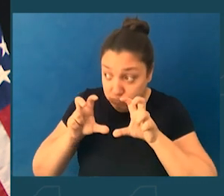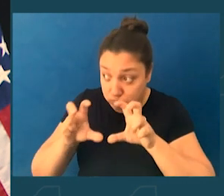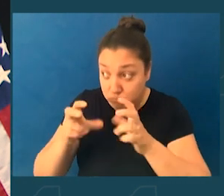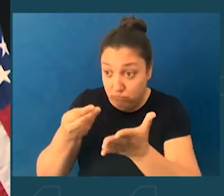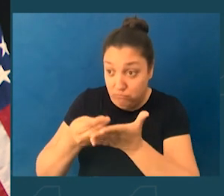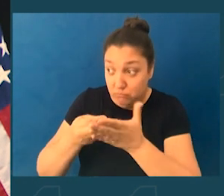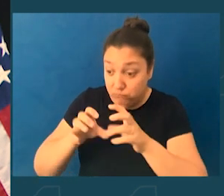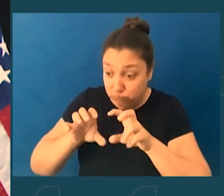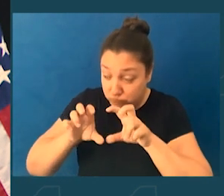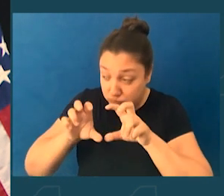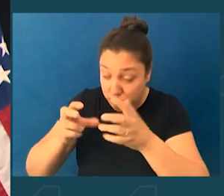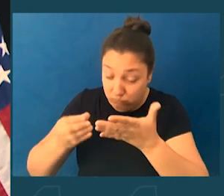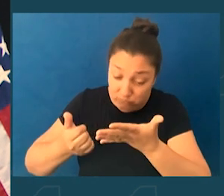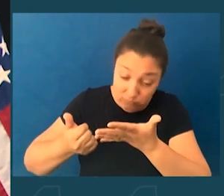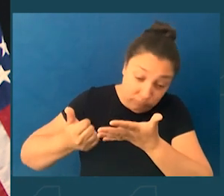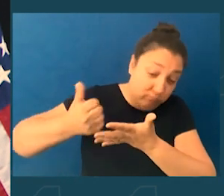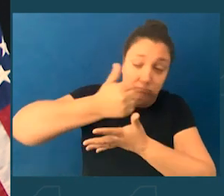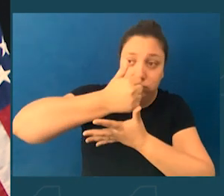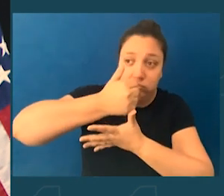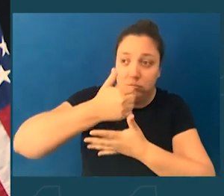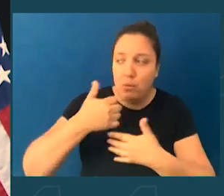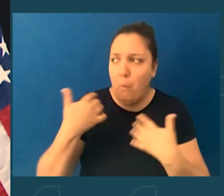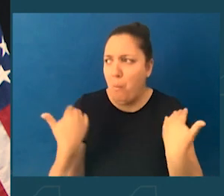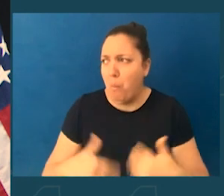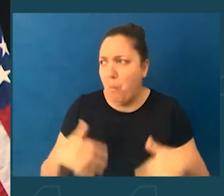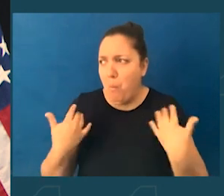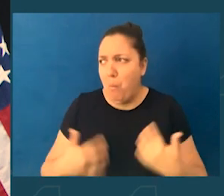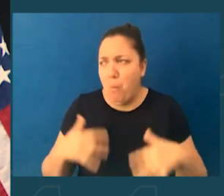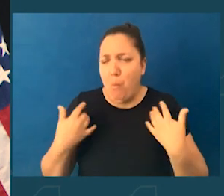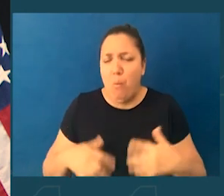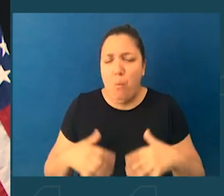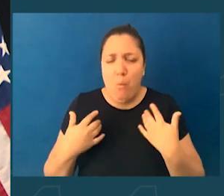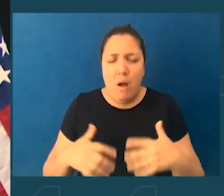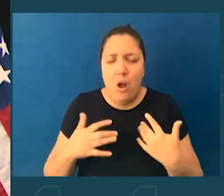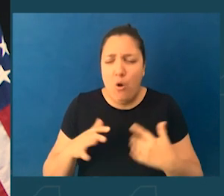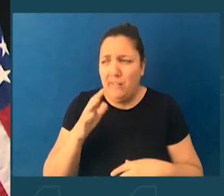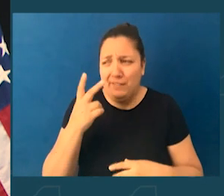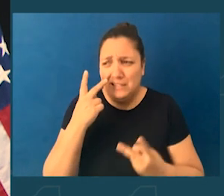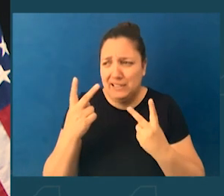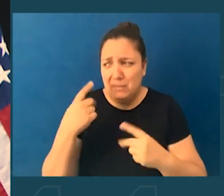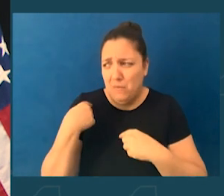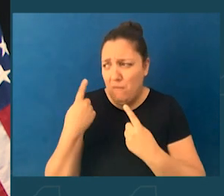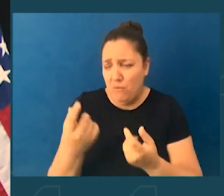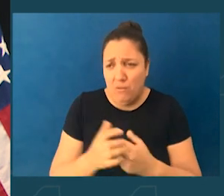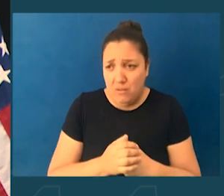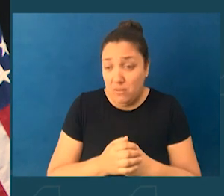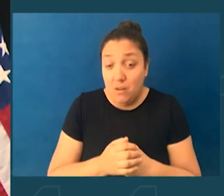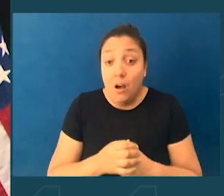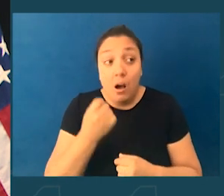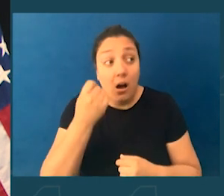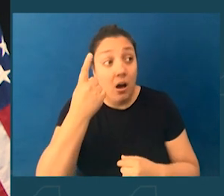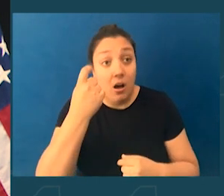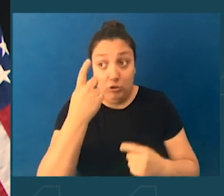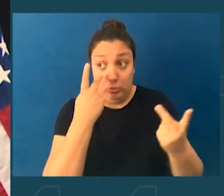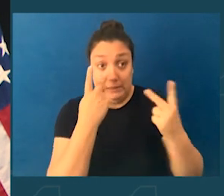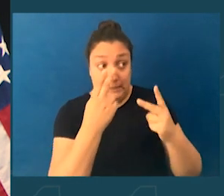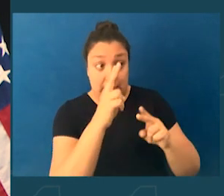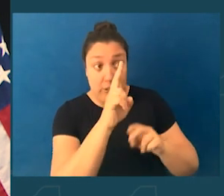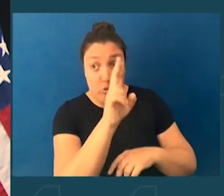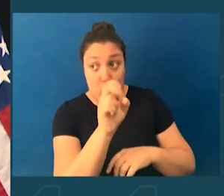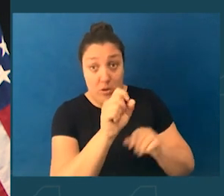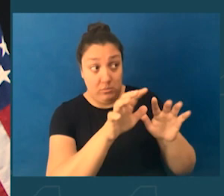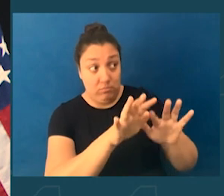passed state budget. We see all across the country and here in our